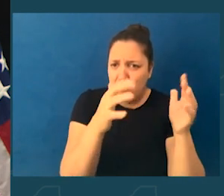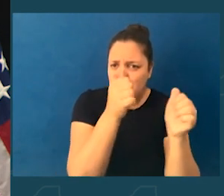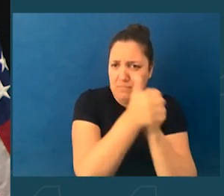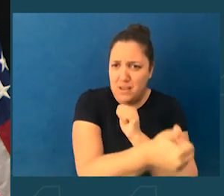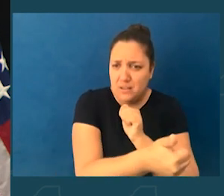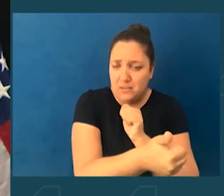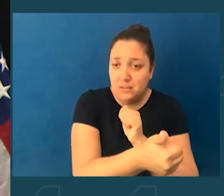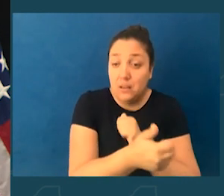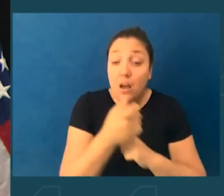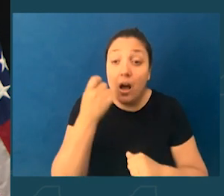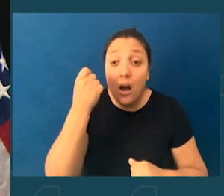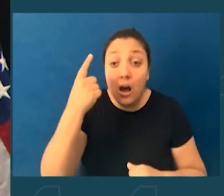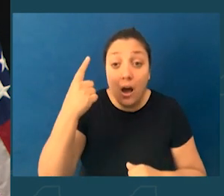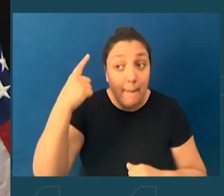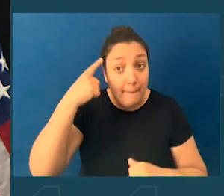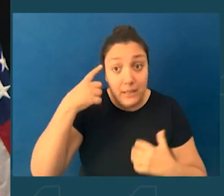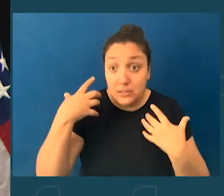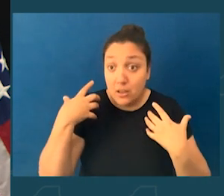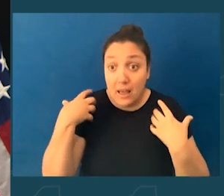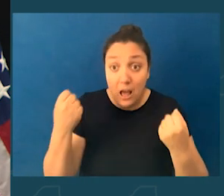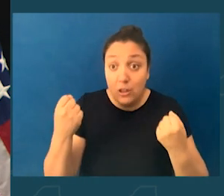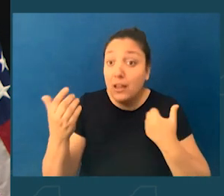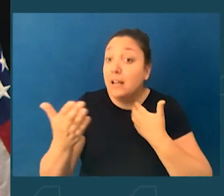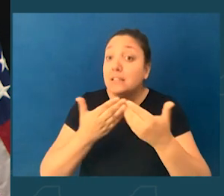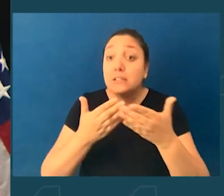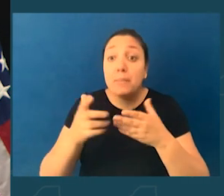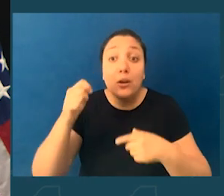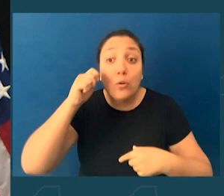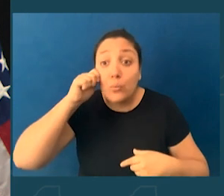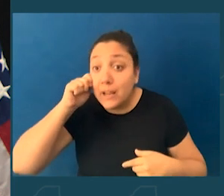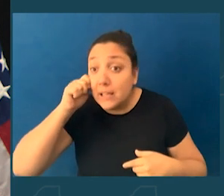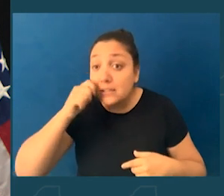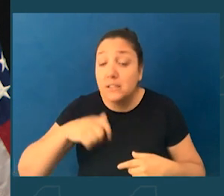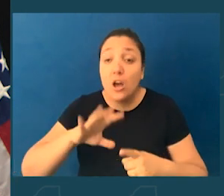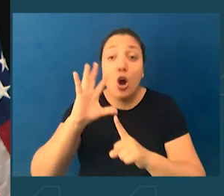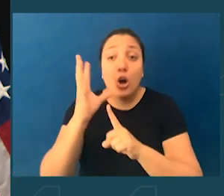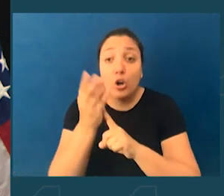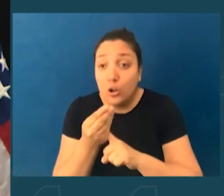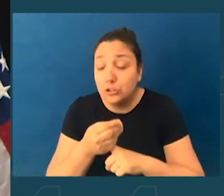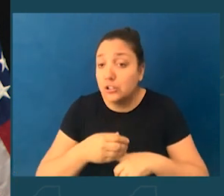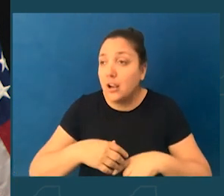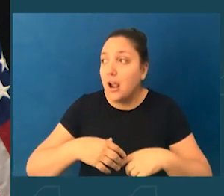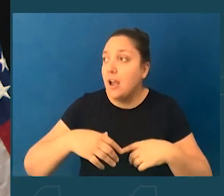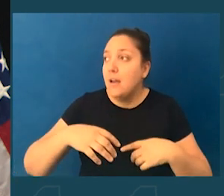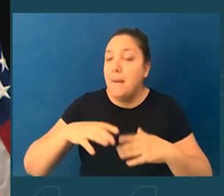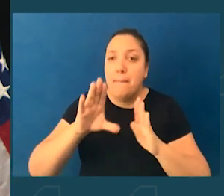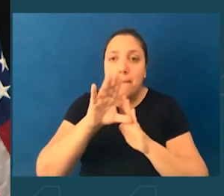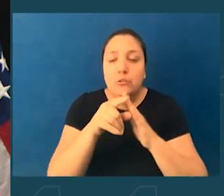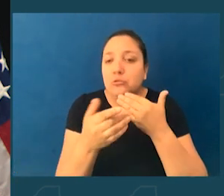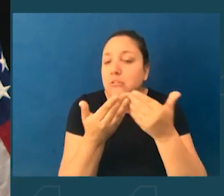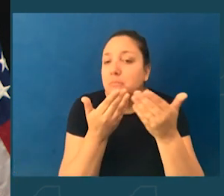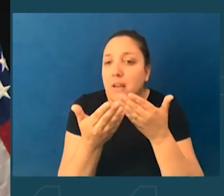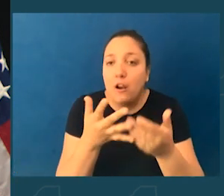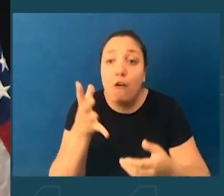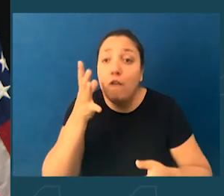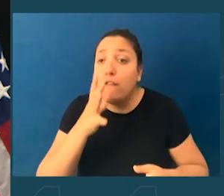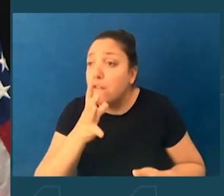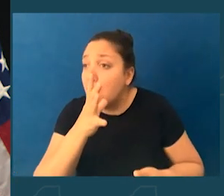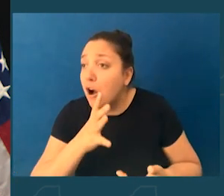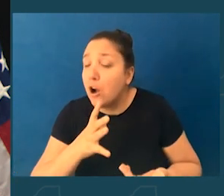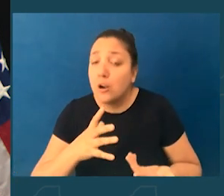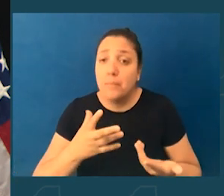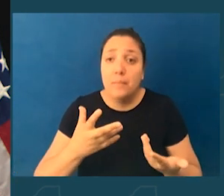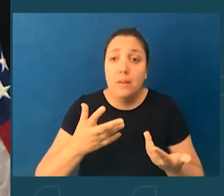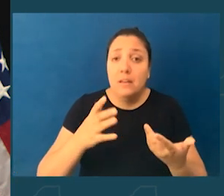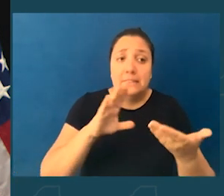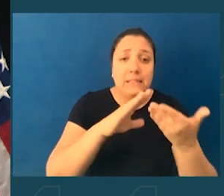not discriminate. They impact families of all races and cultures. Those living in our urban, suburban, and rural communities, the